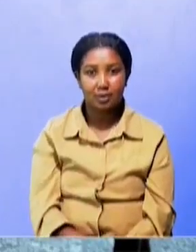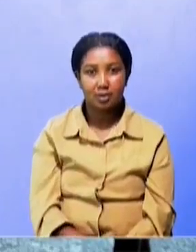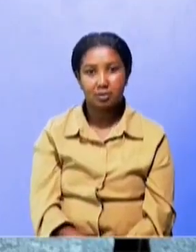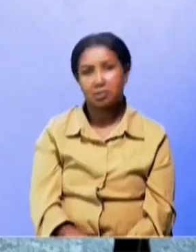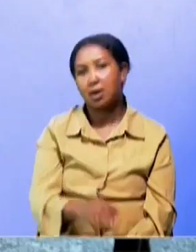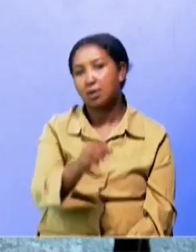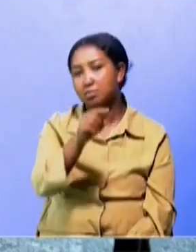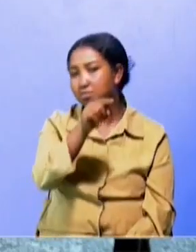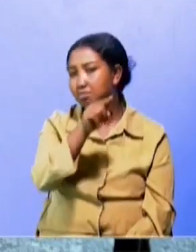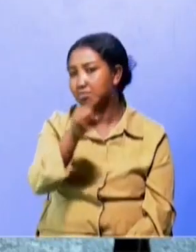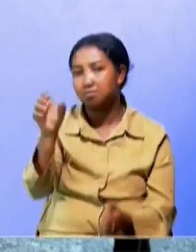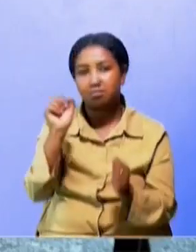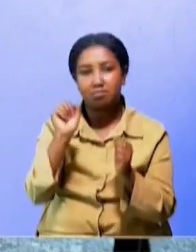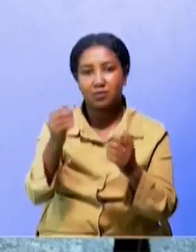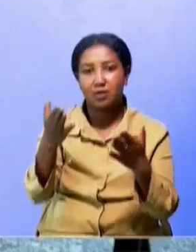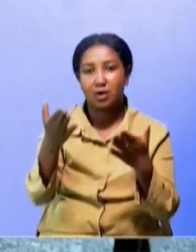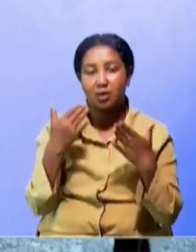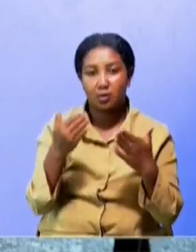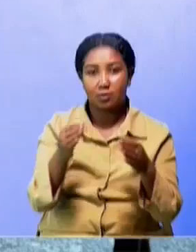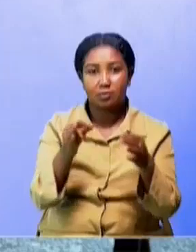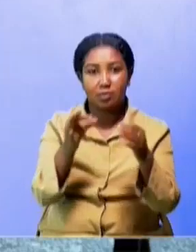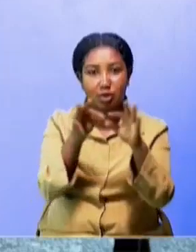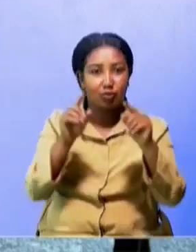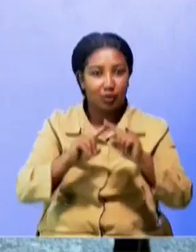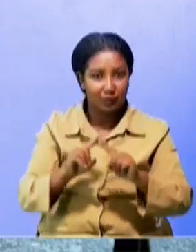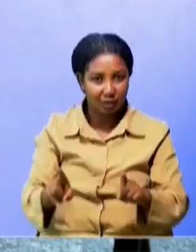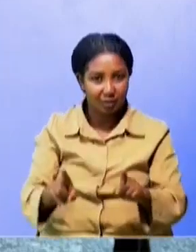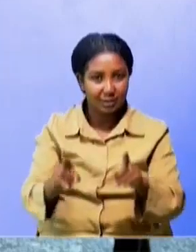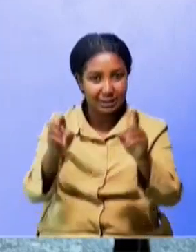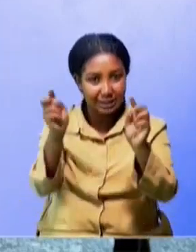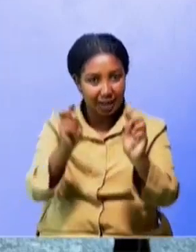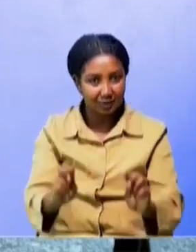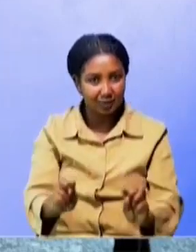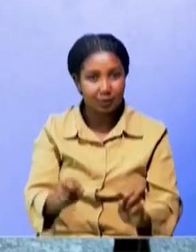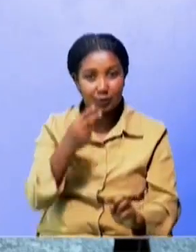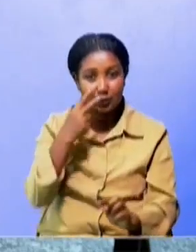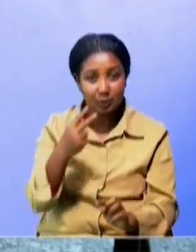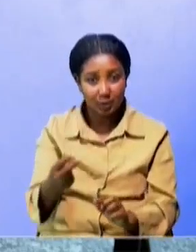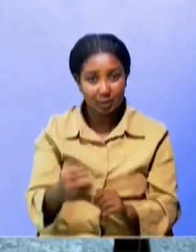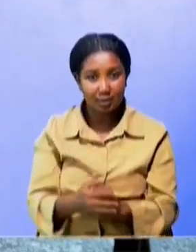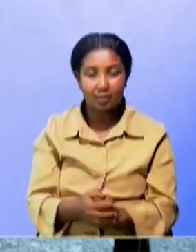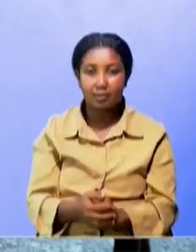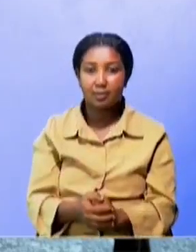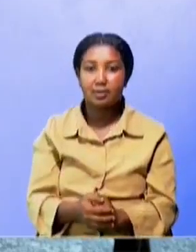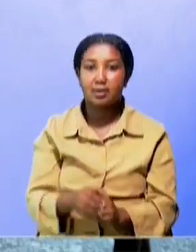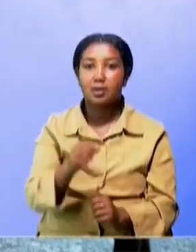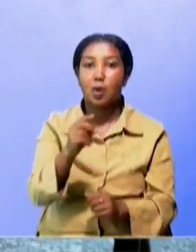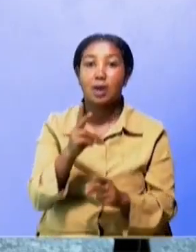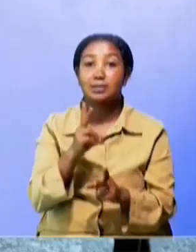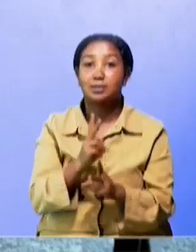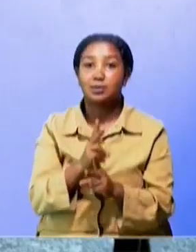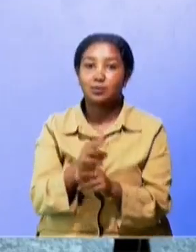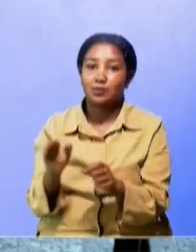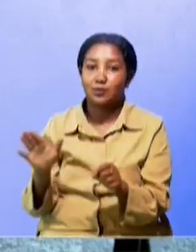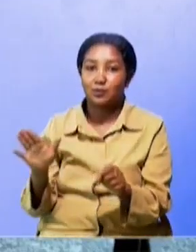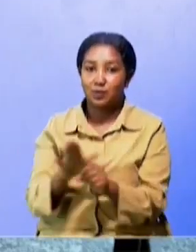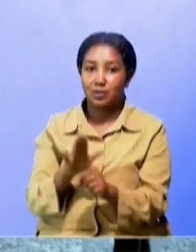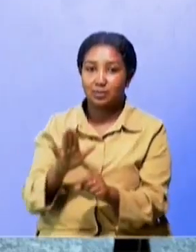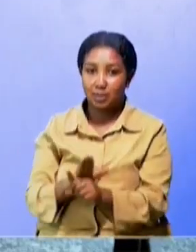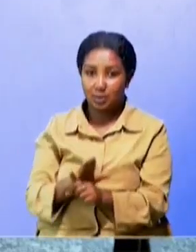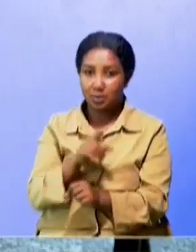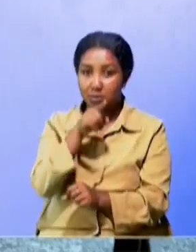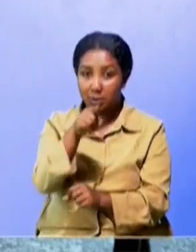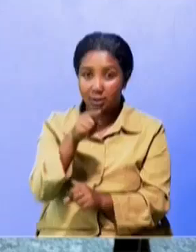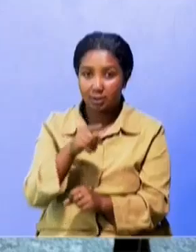possible in all cases, but the sentences are different in their structure. You see, you are expected to feel